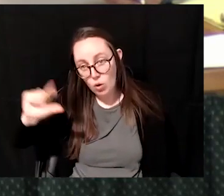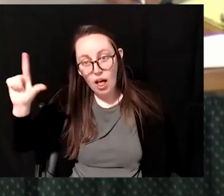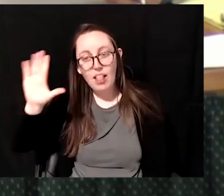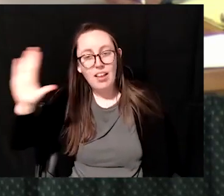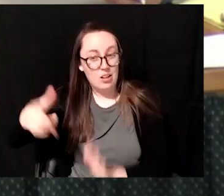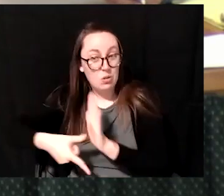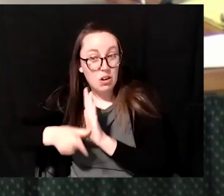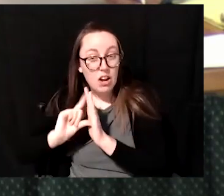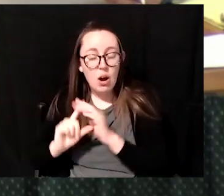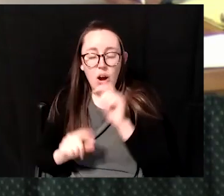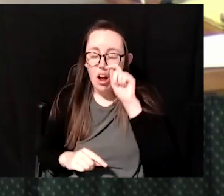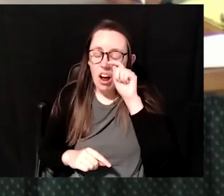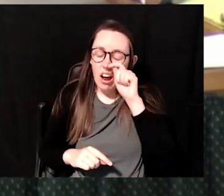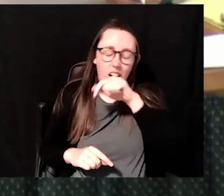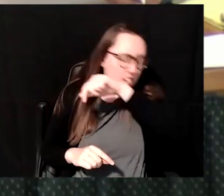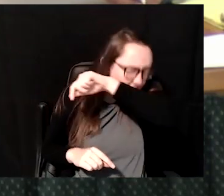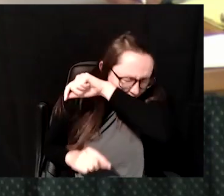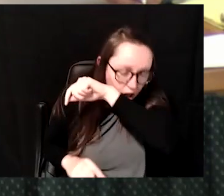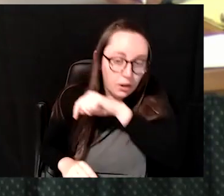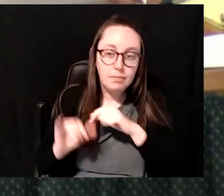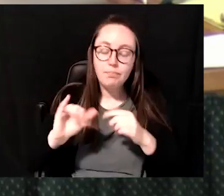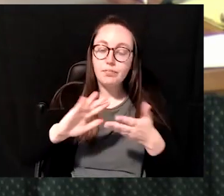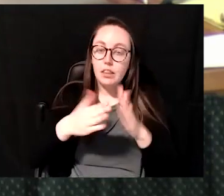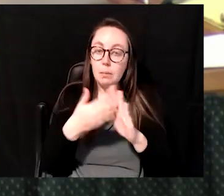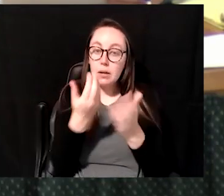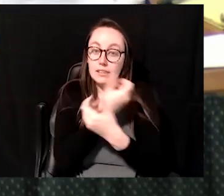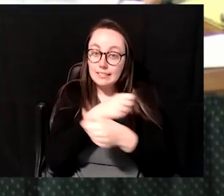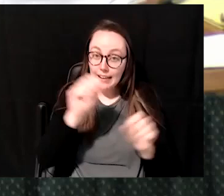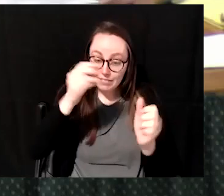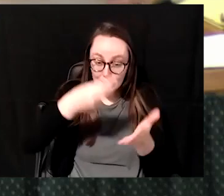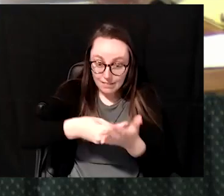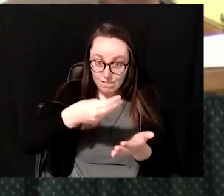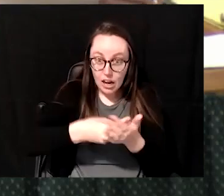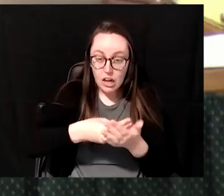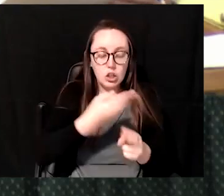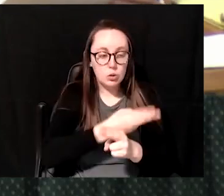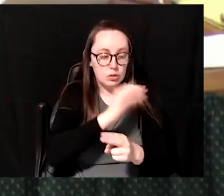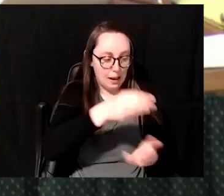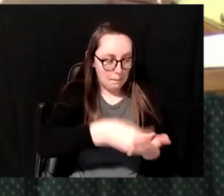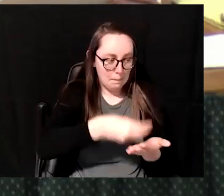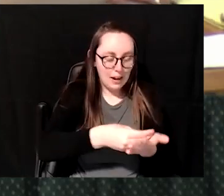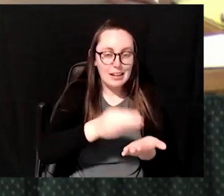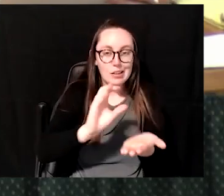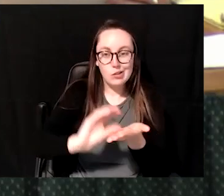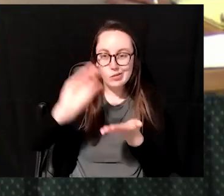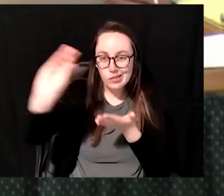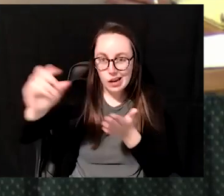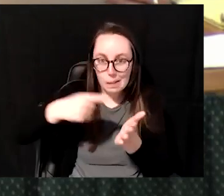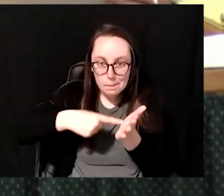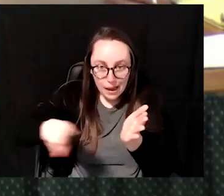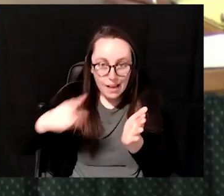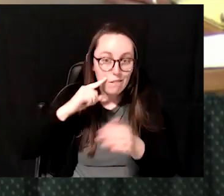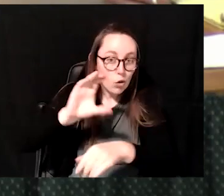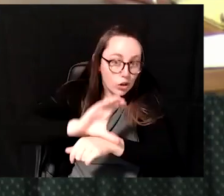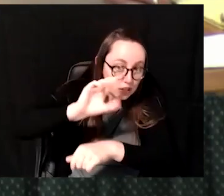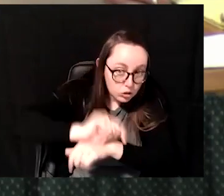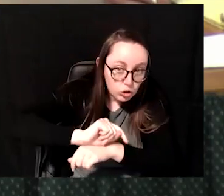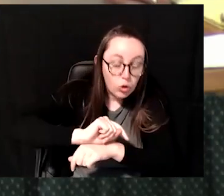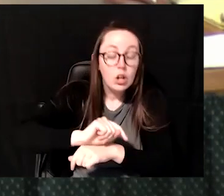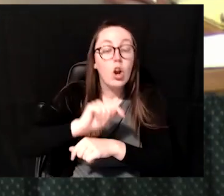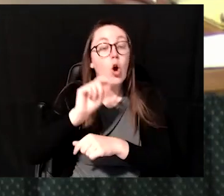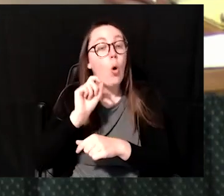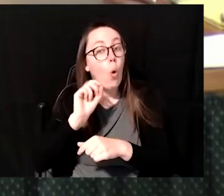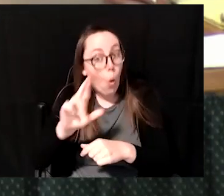safety fund should be used to pay for these consultants and this review process alternatively the town manager and staff